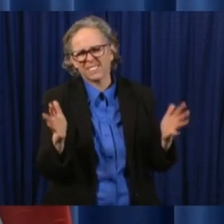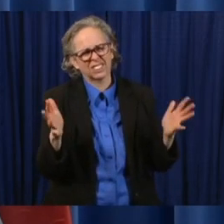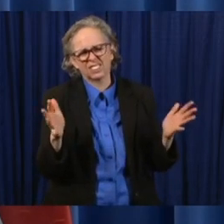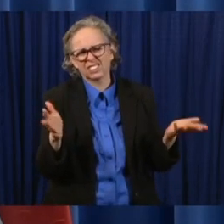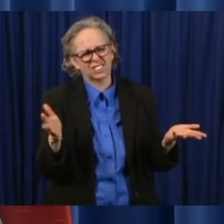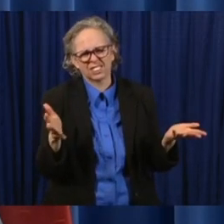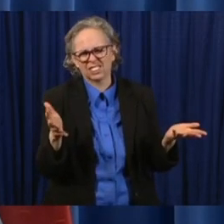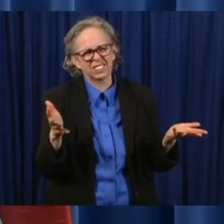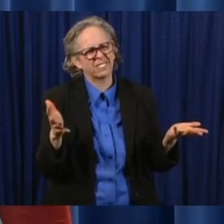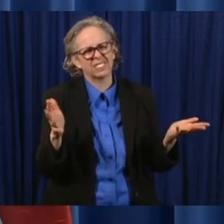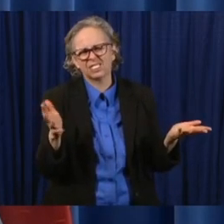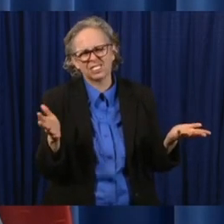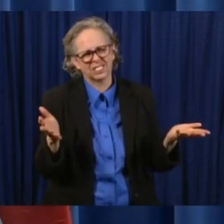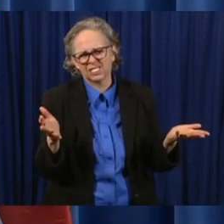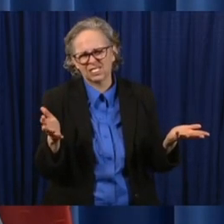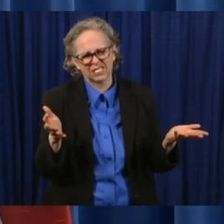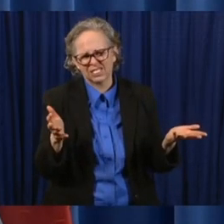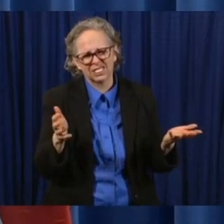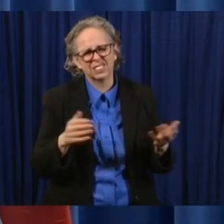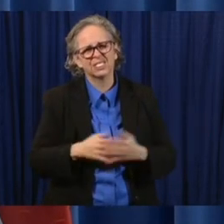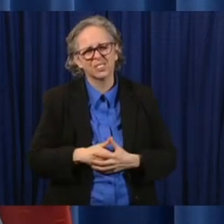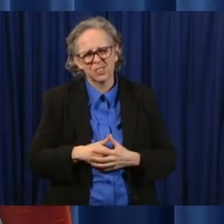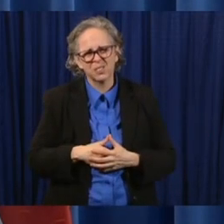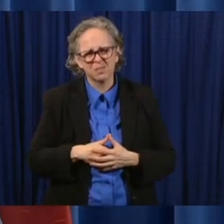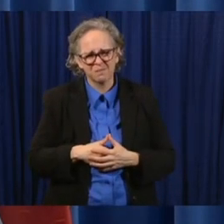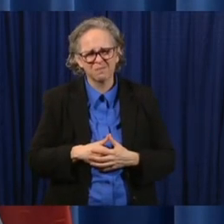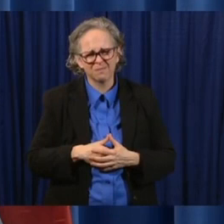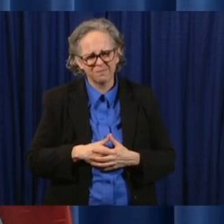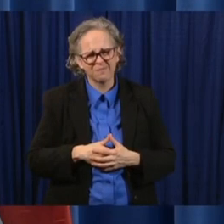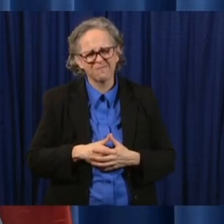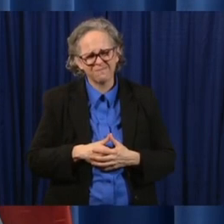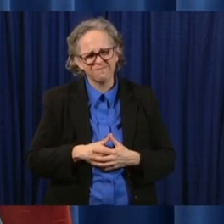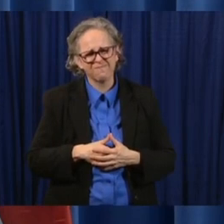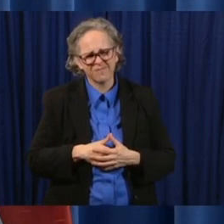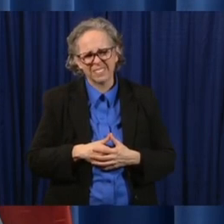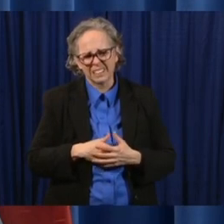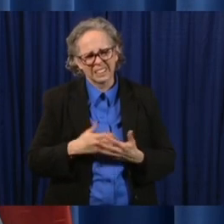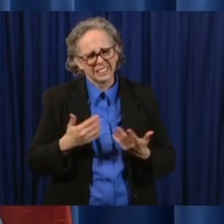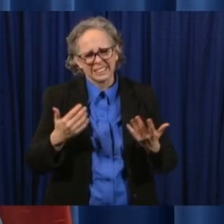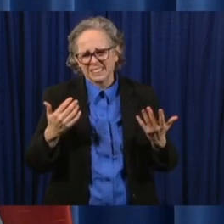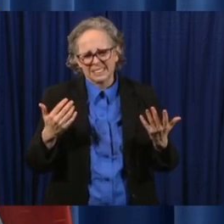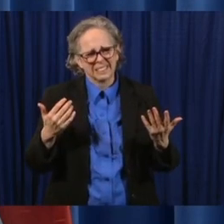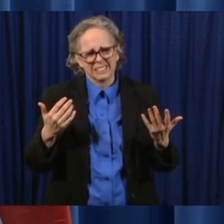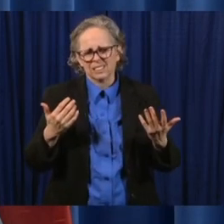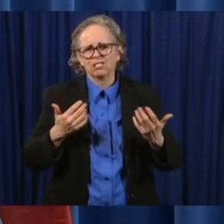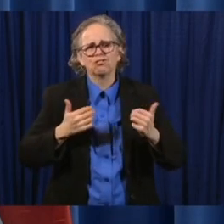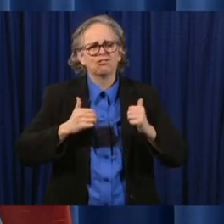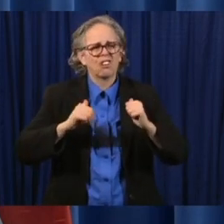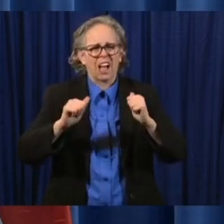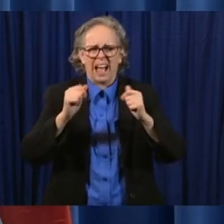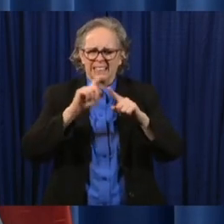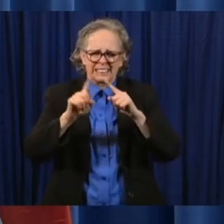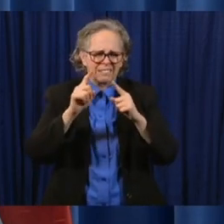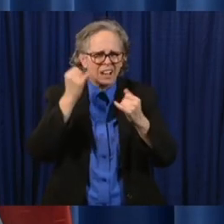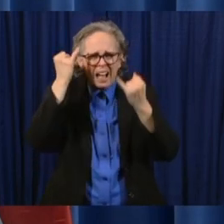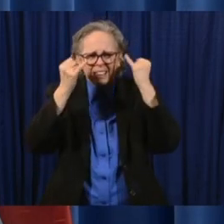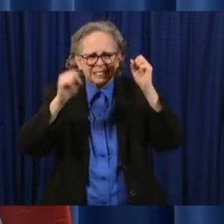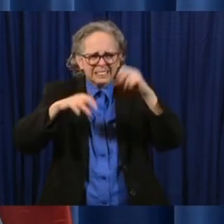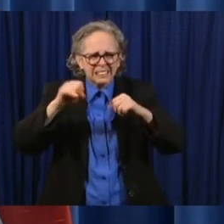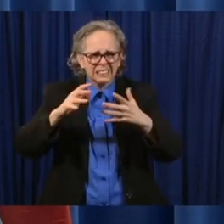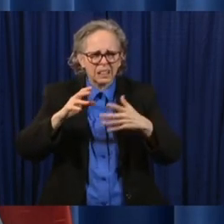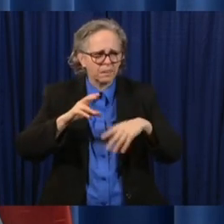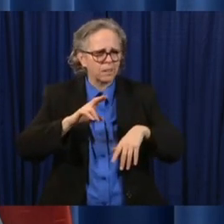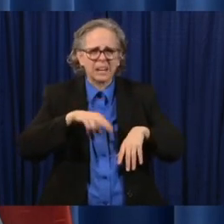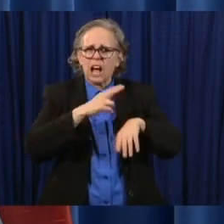very significantly. So we're doing a lot of different things. The National Guard is in the process